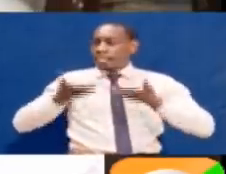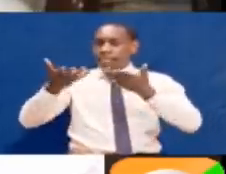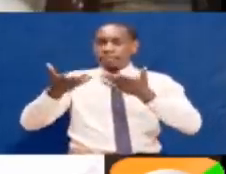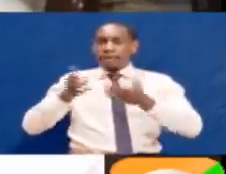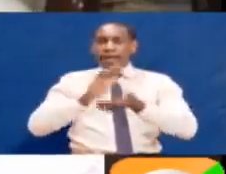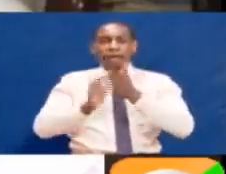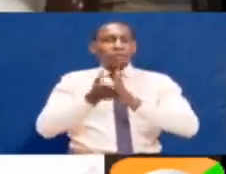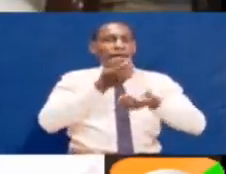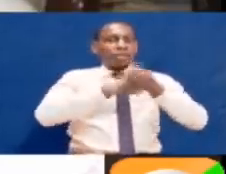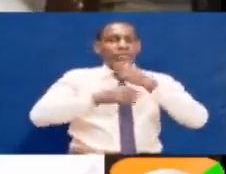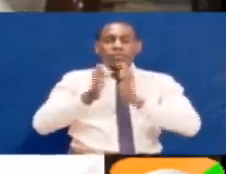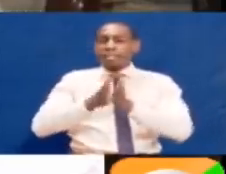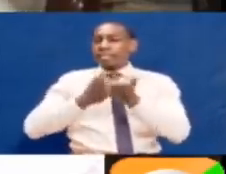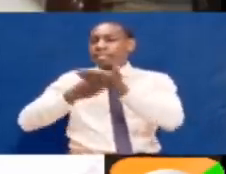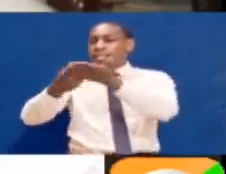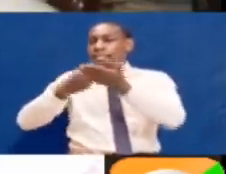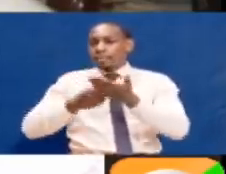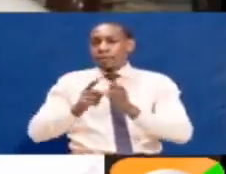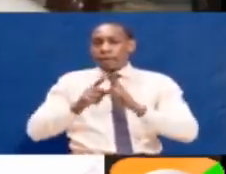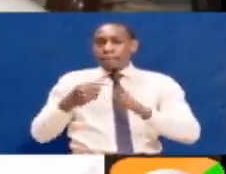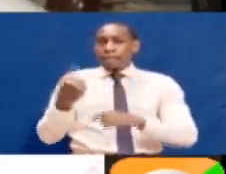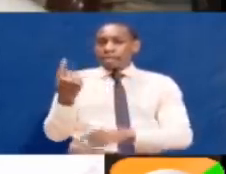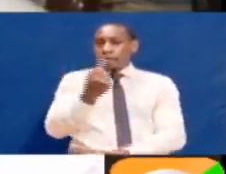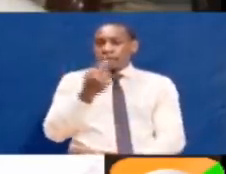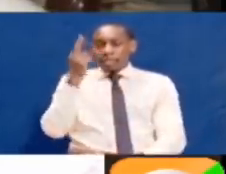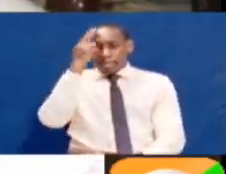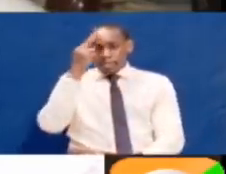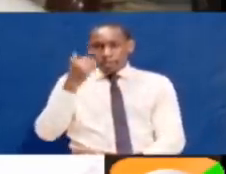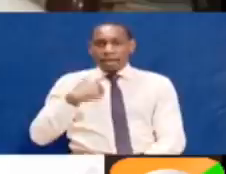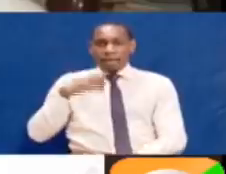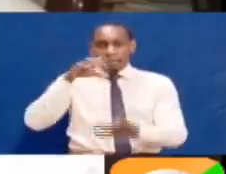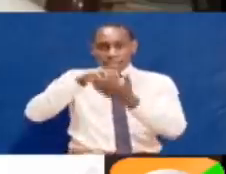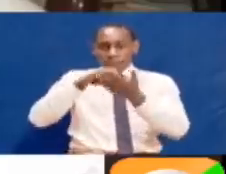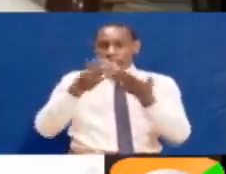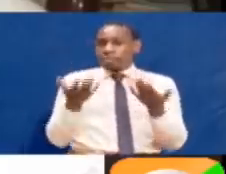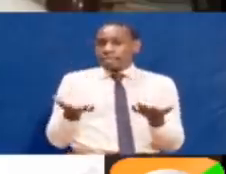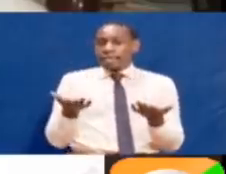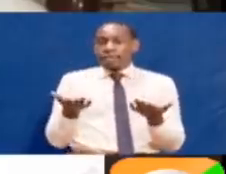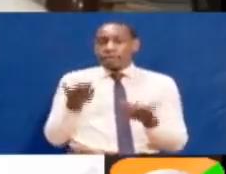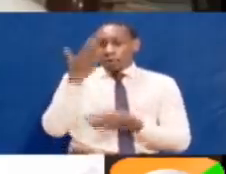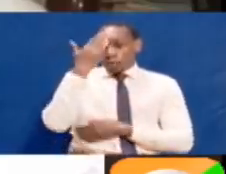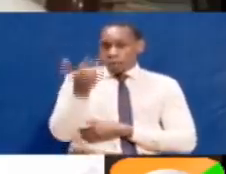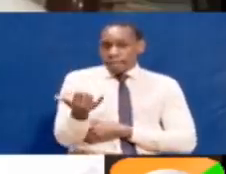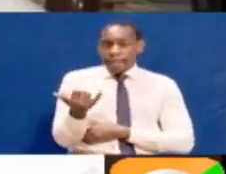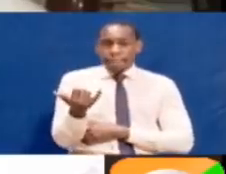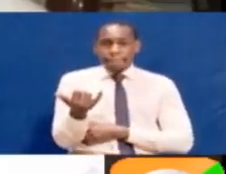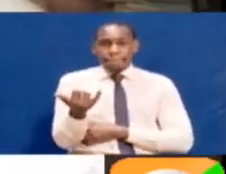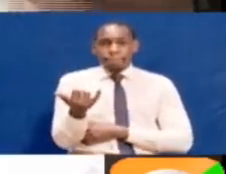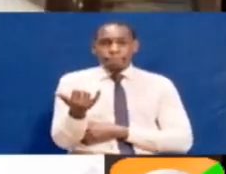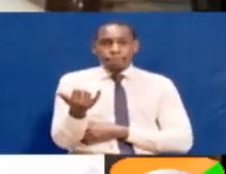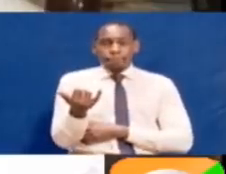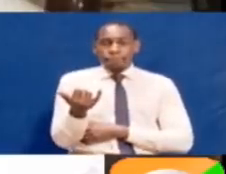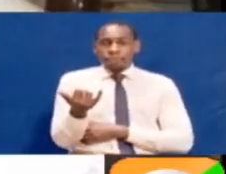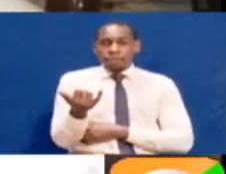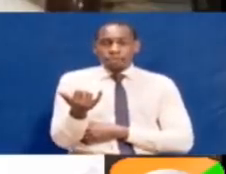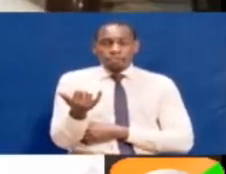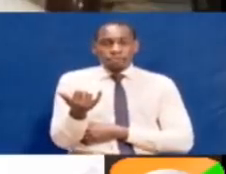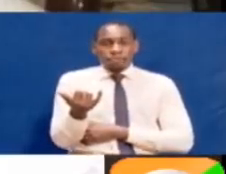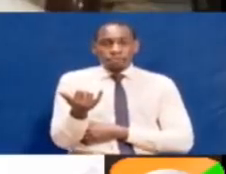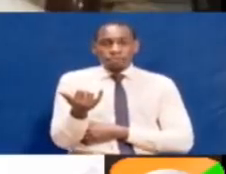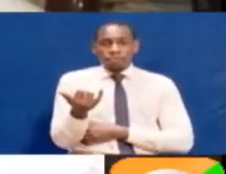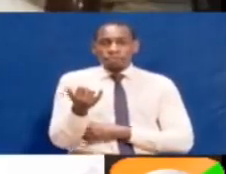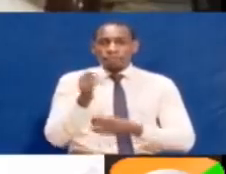this drama and discussion. Mm. The only reason why we find ourselves in the situation we are in is because things went the way they